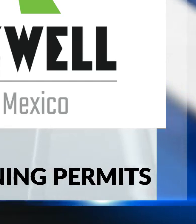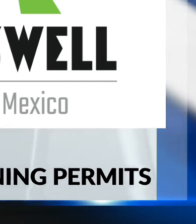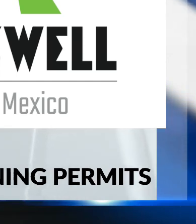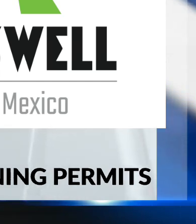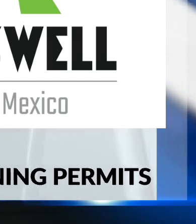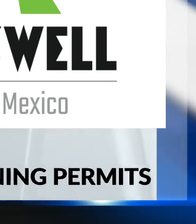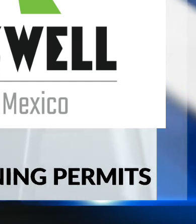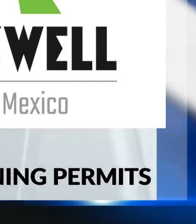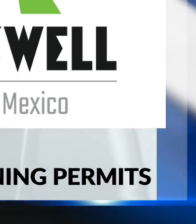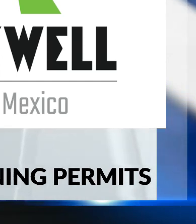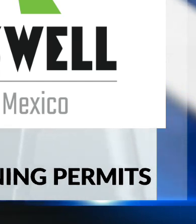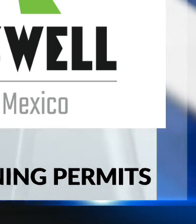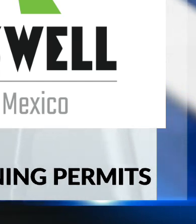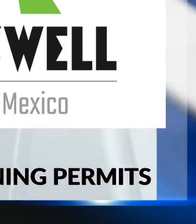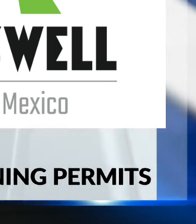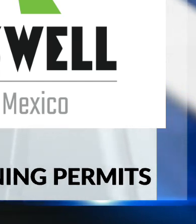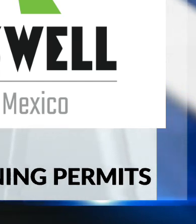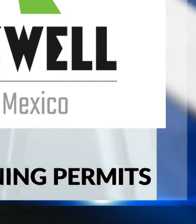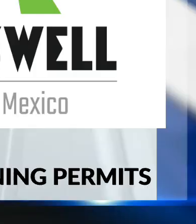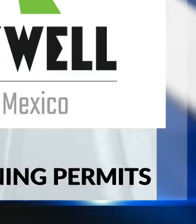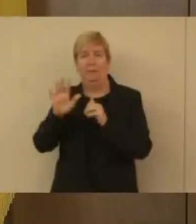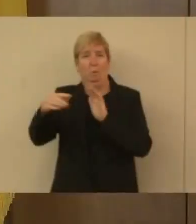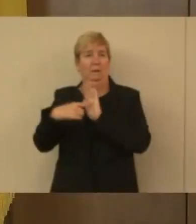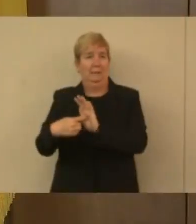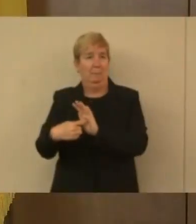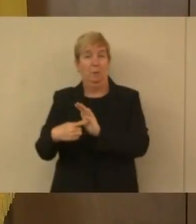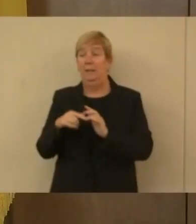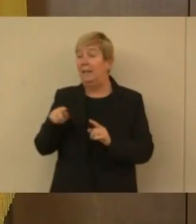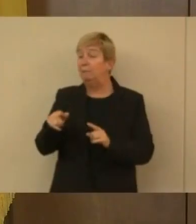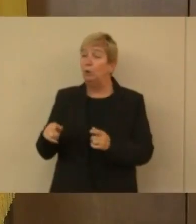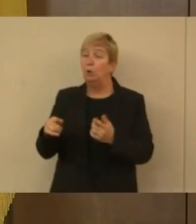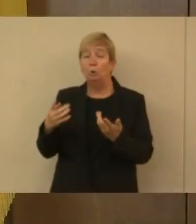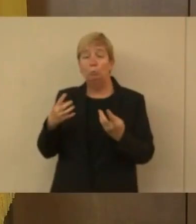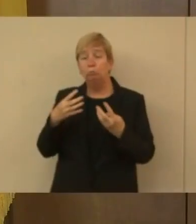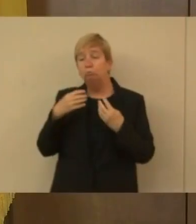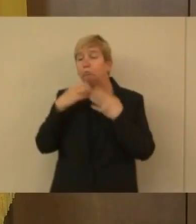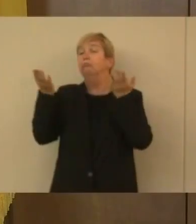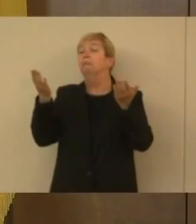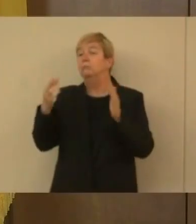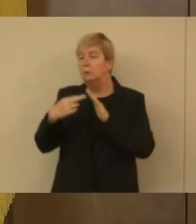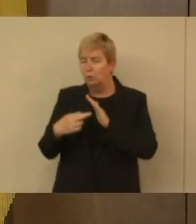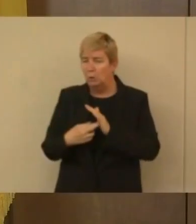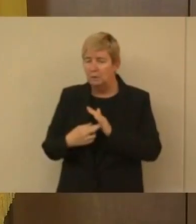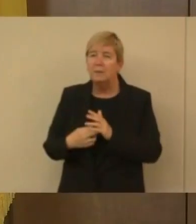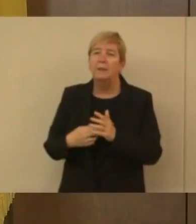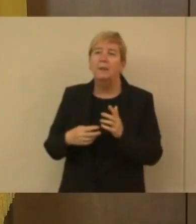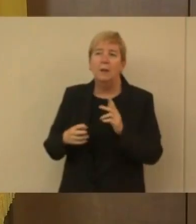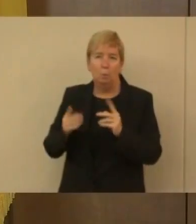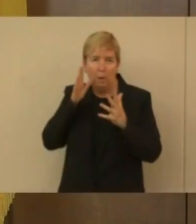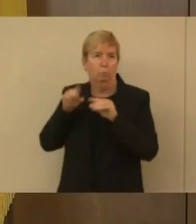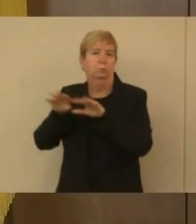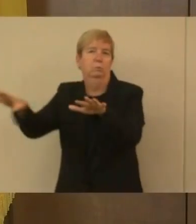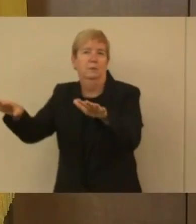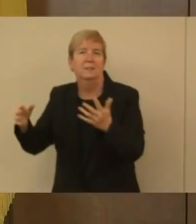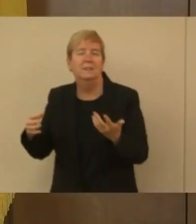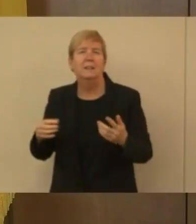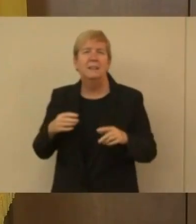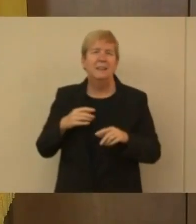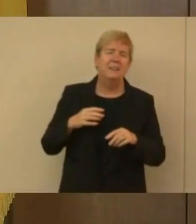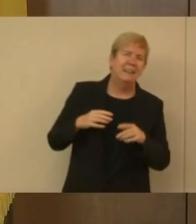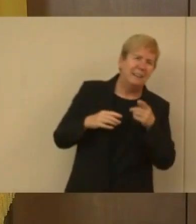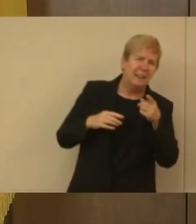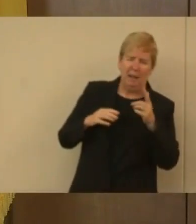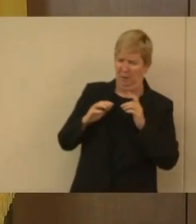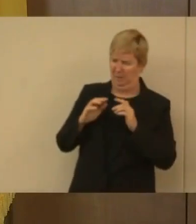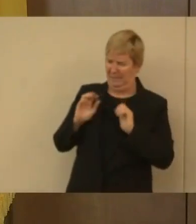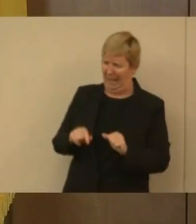indoor spaces as outdoor spaces. I don't see in what universe they can change the definition of